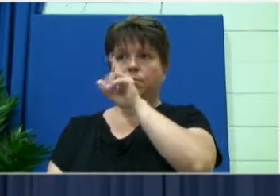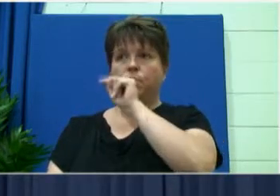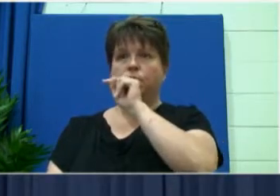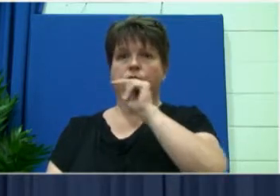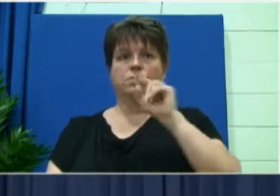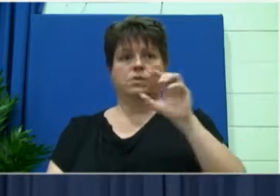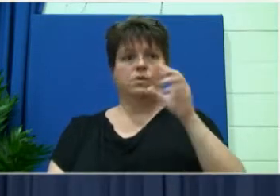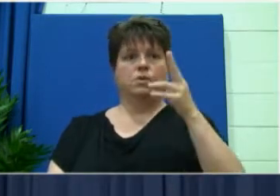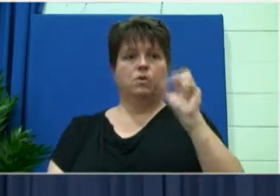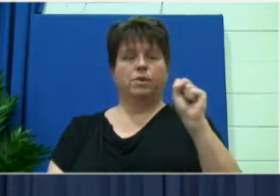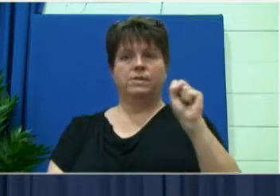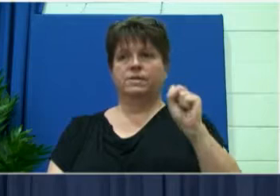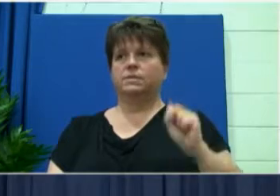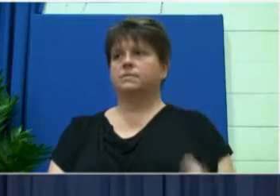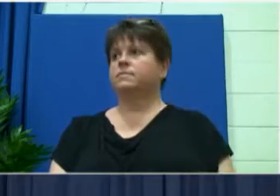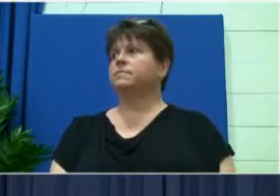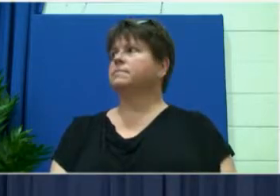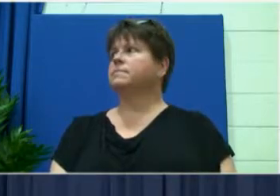and Chris Krause.